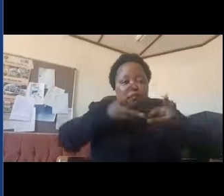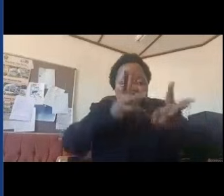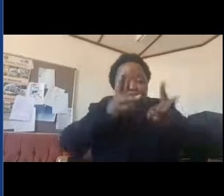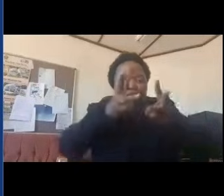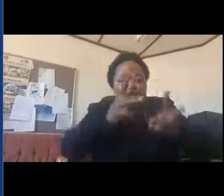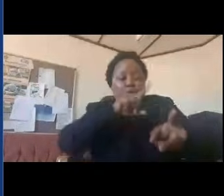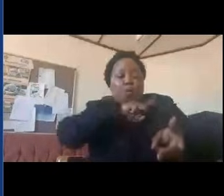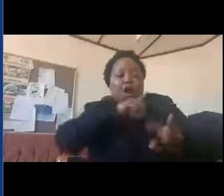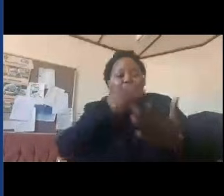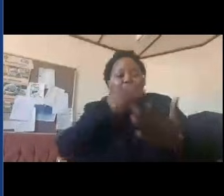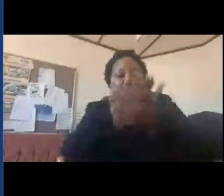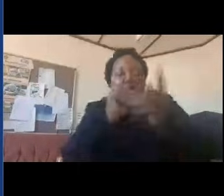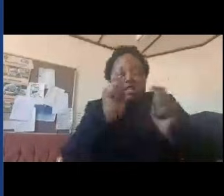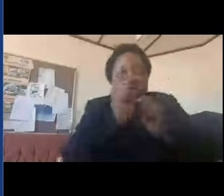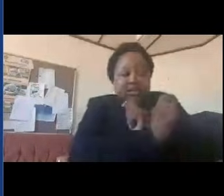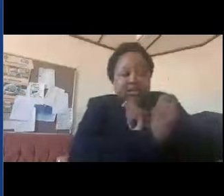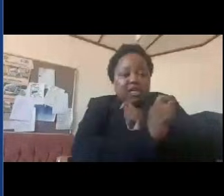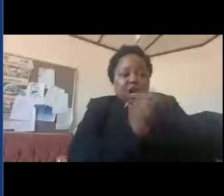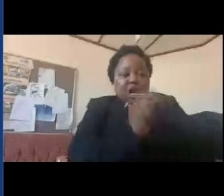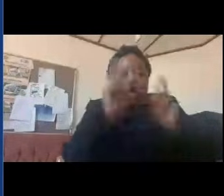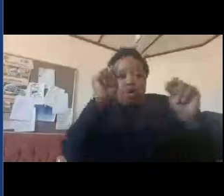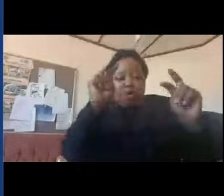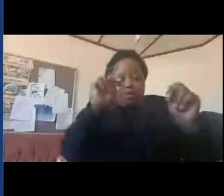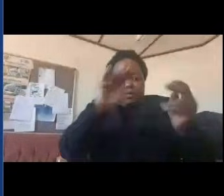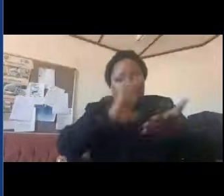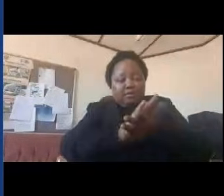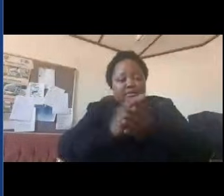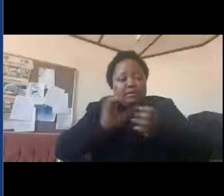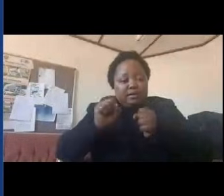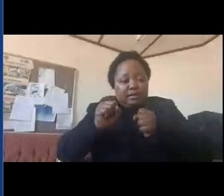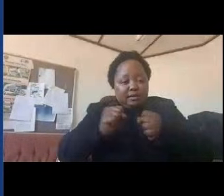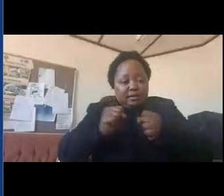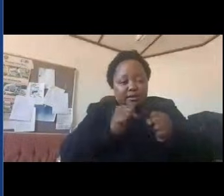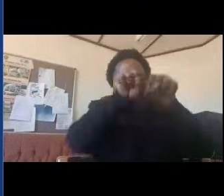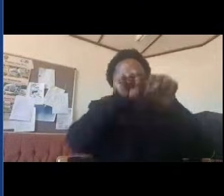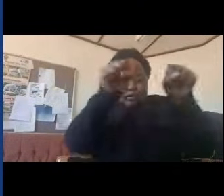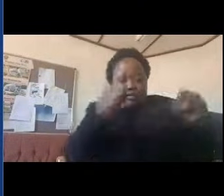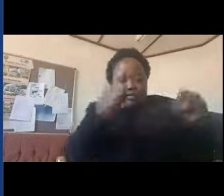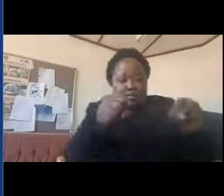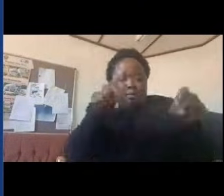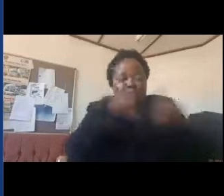systems driving GBV, fostering